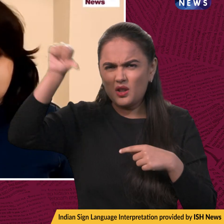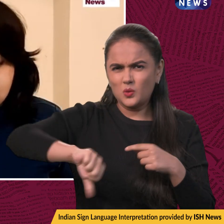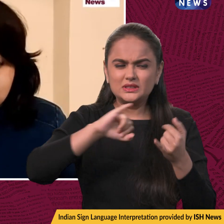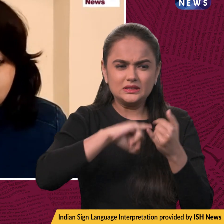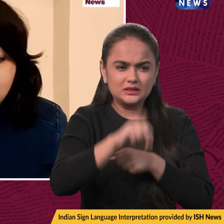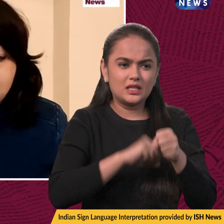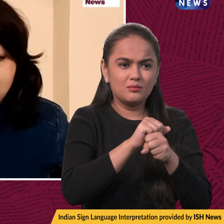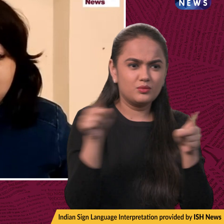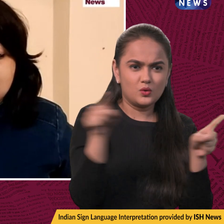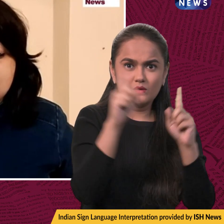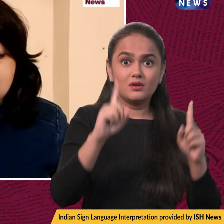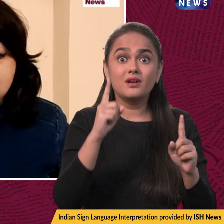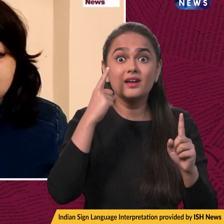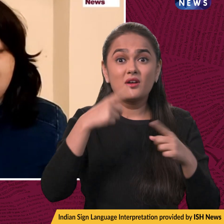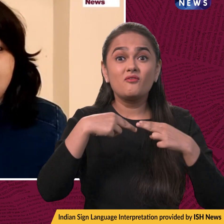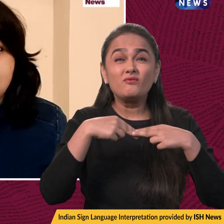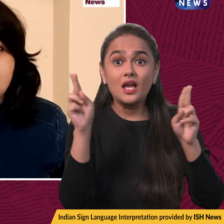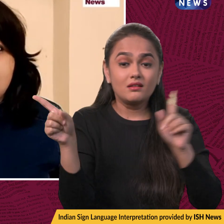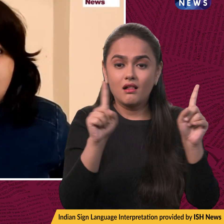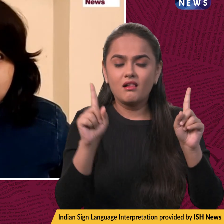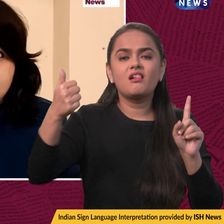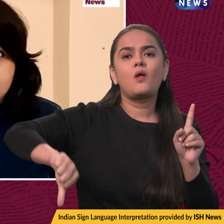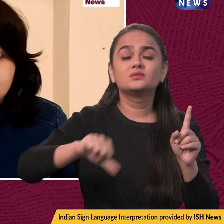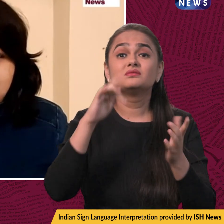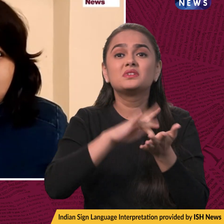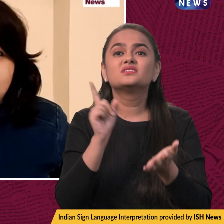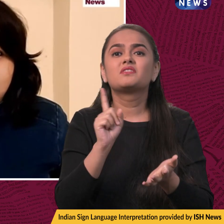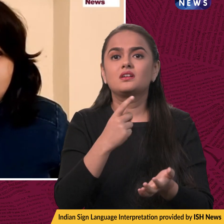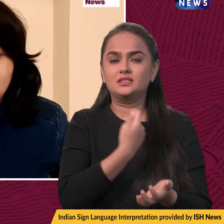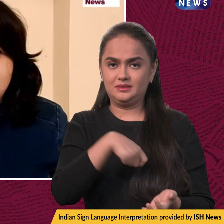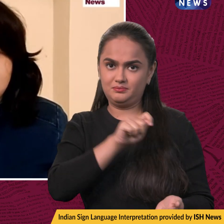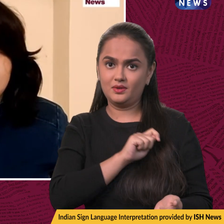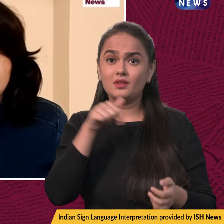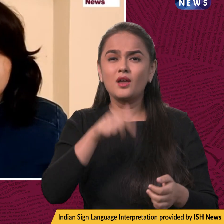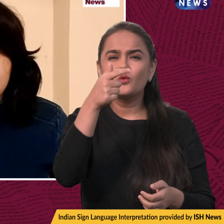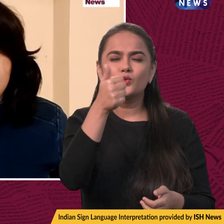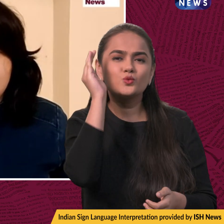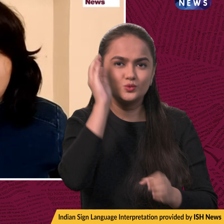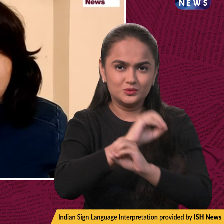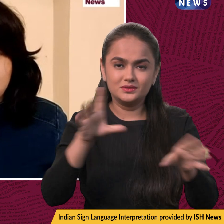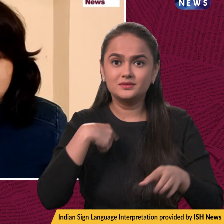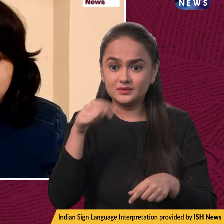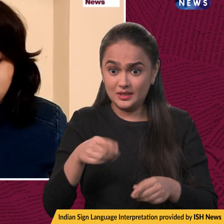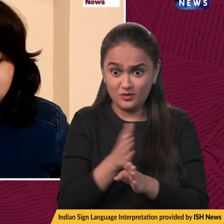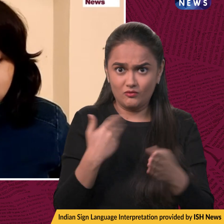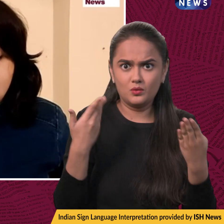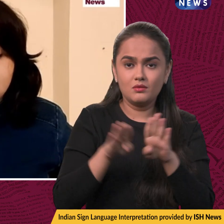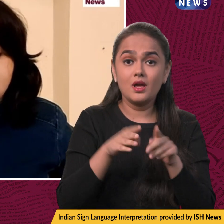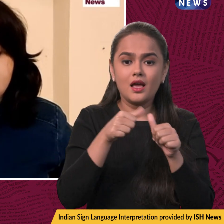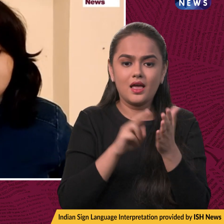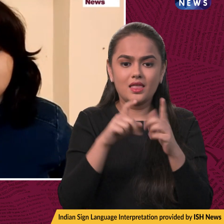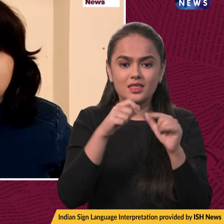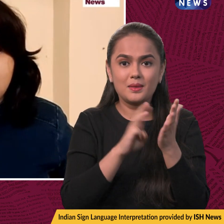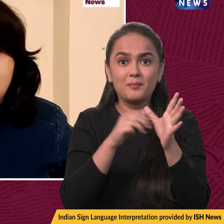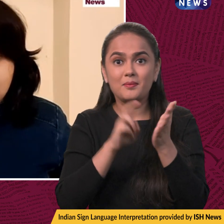Singapore contender in the men's singles final at Spain. And one piece of good news before we wrap up this bulletin,